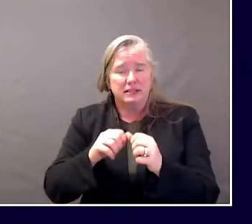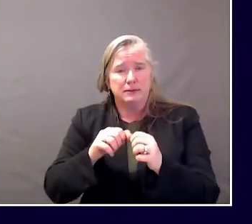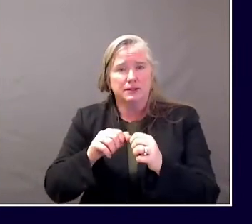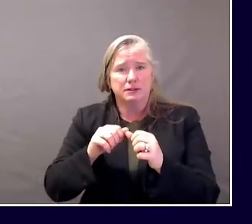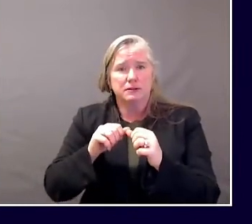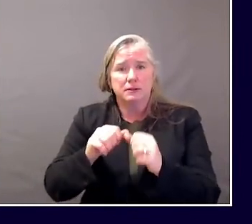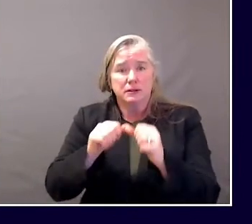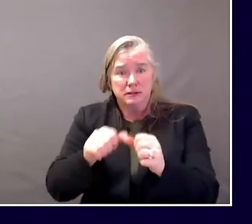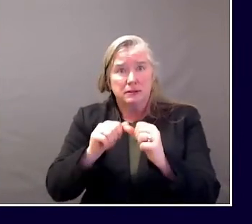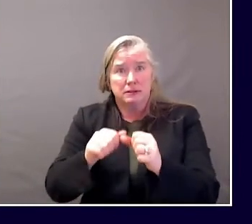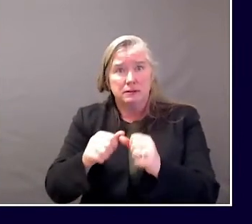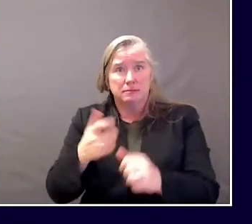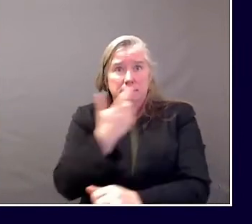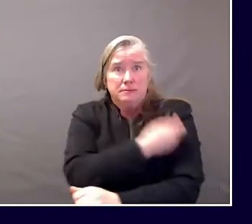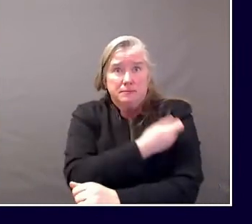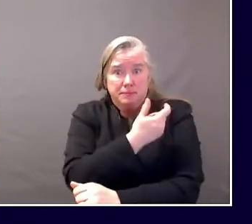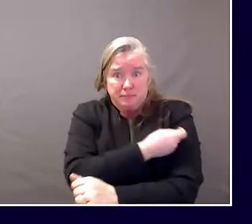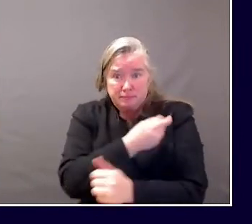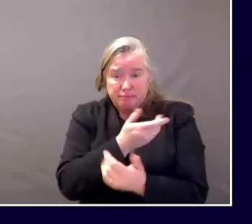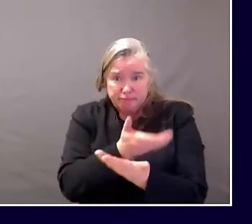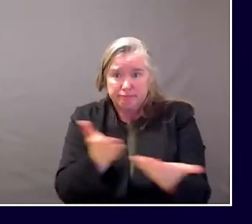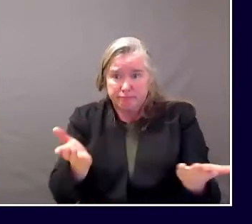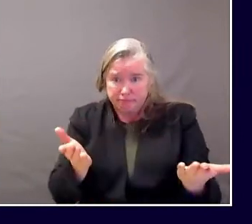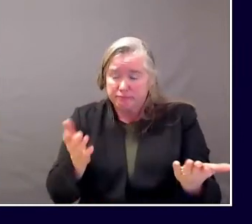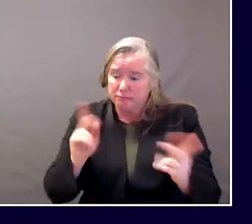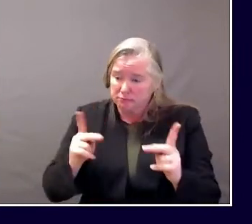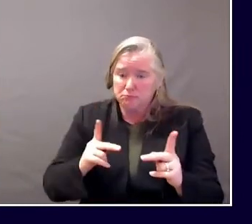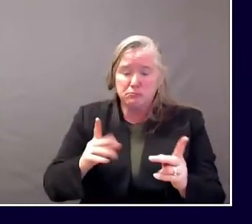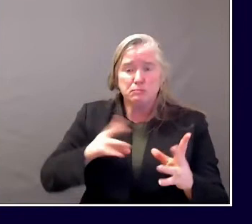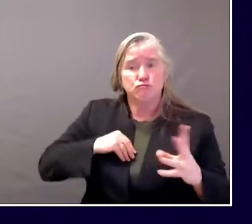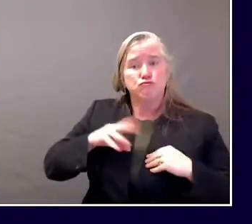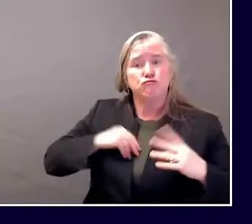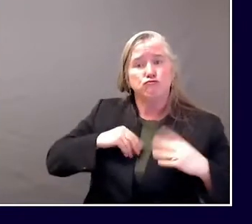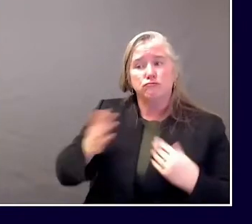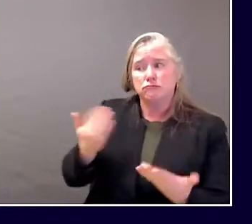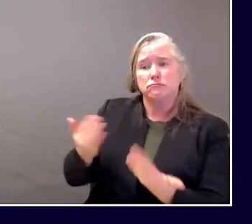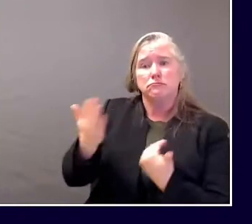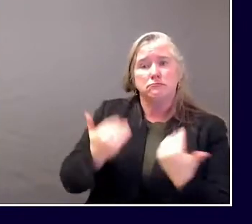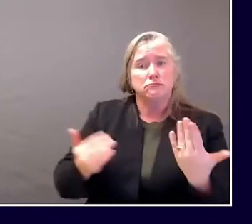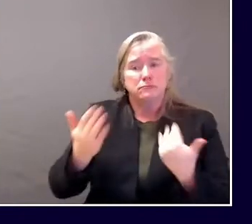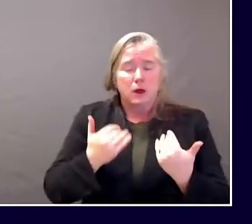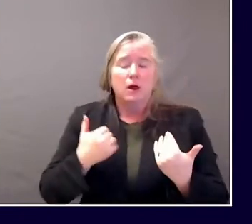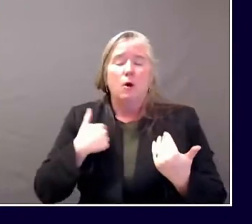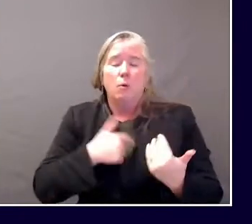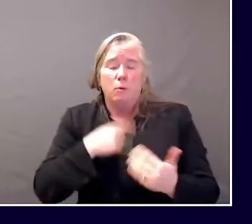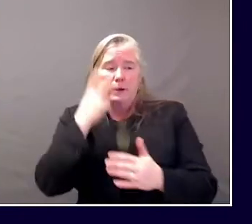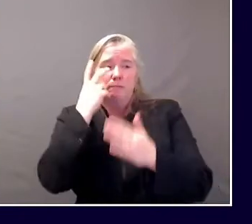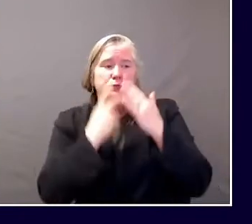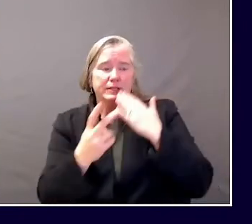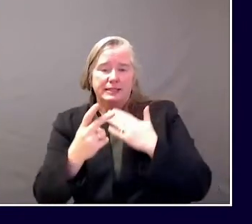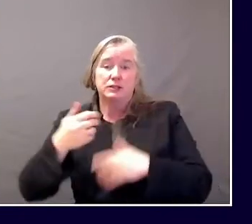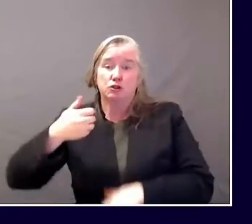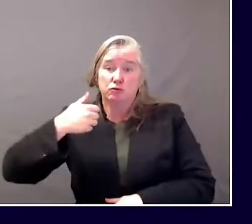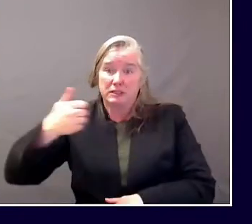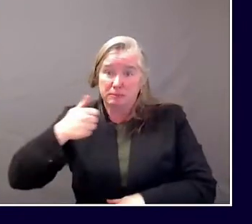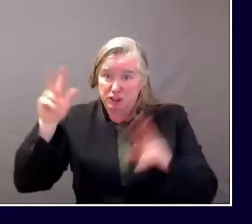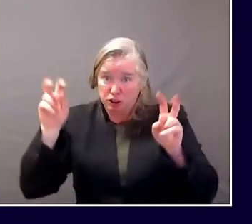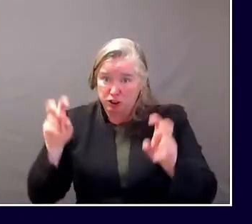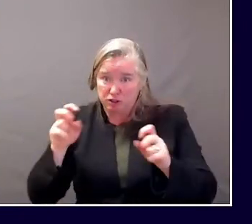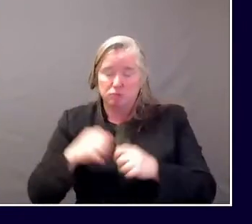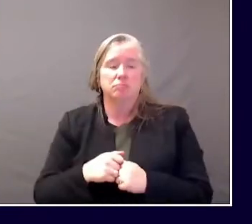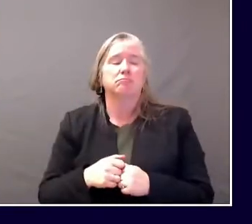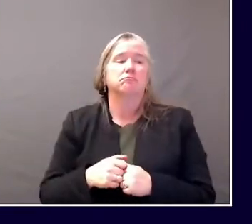know that there are going to be challenges. We know that scheduling will be a challenge. Transportation will be a challenge. We want to find locations that